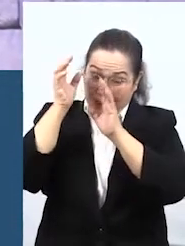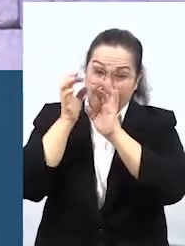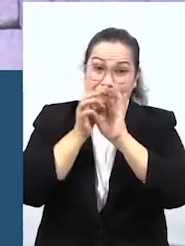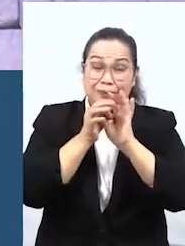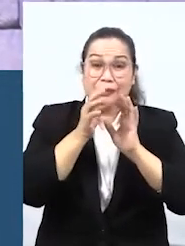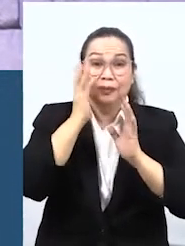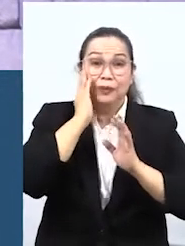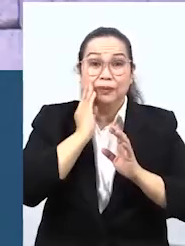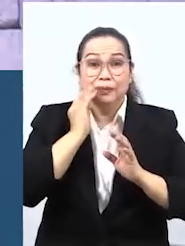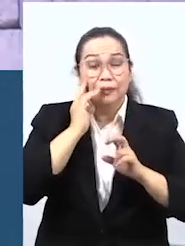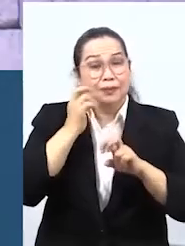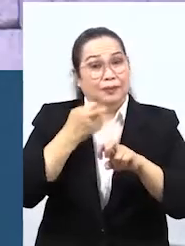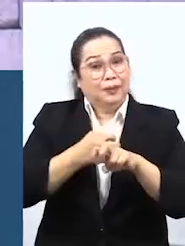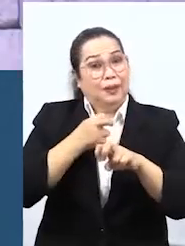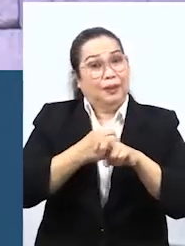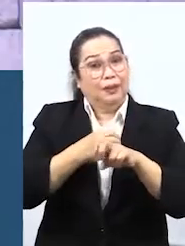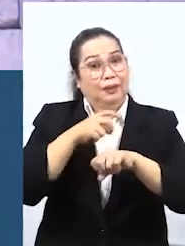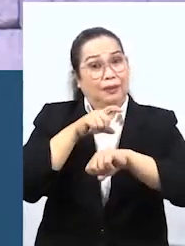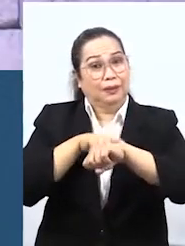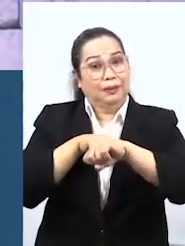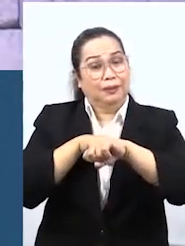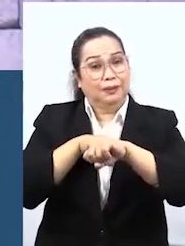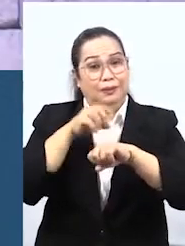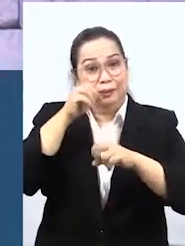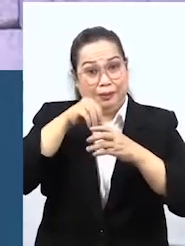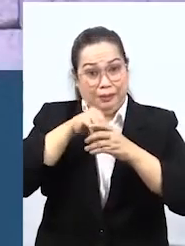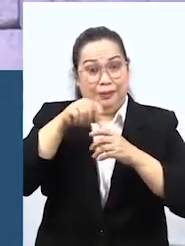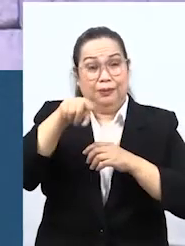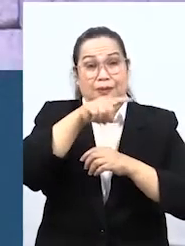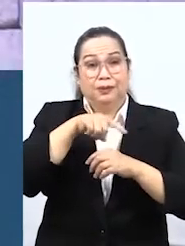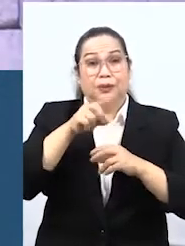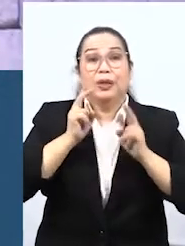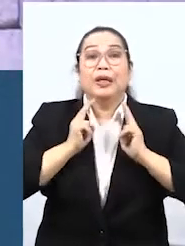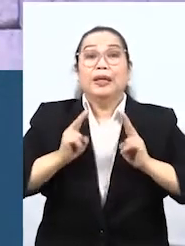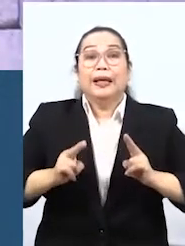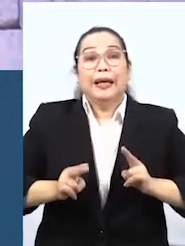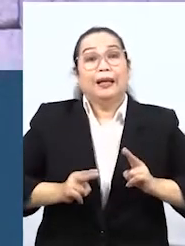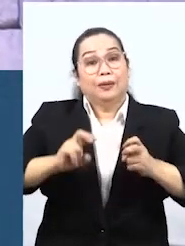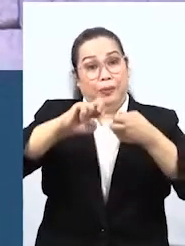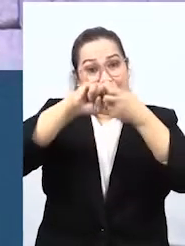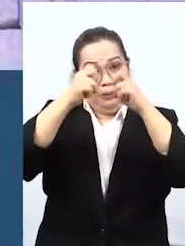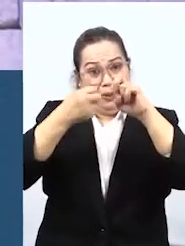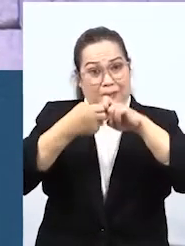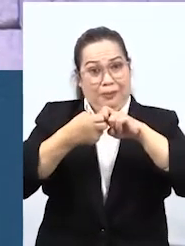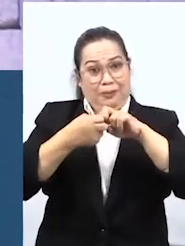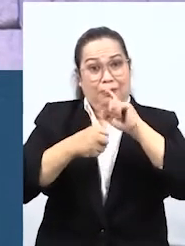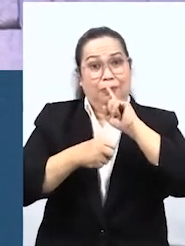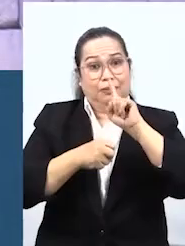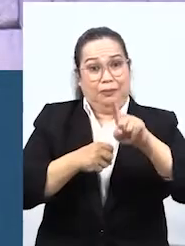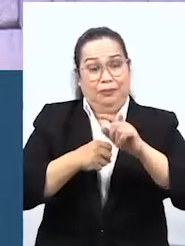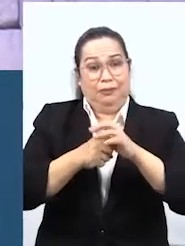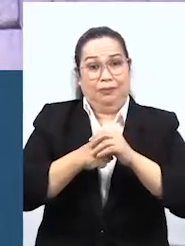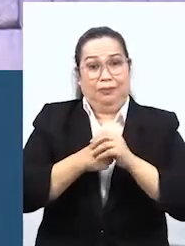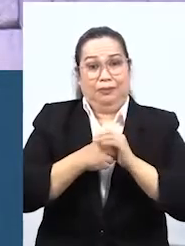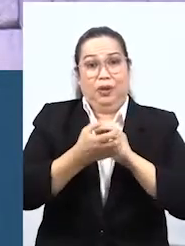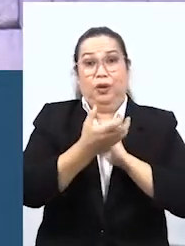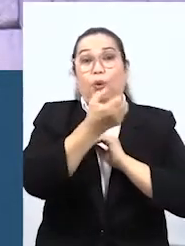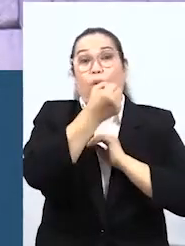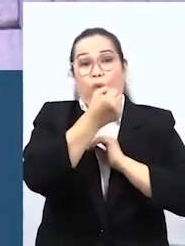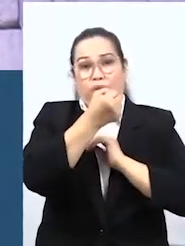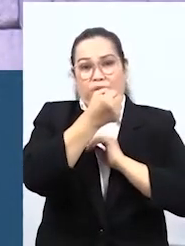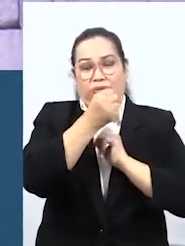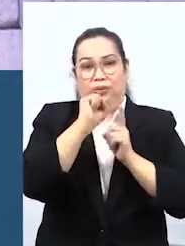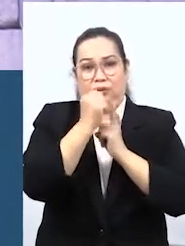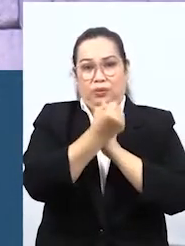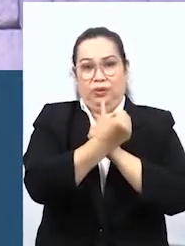through difficulties like that in our case It's a health issue and so